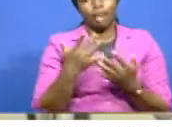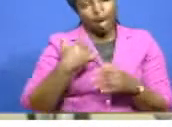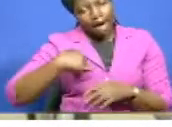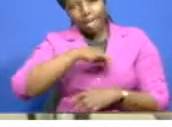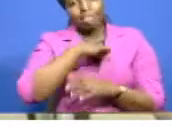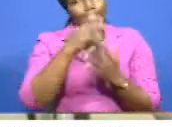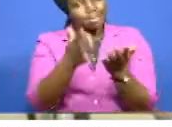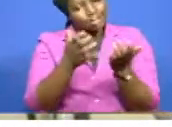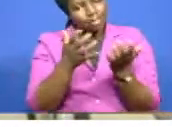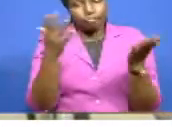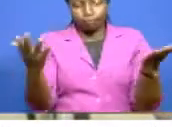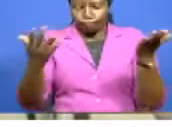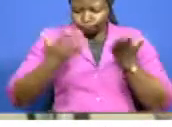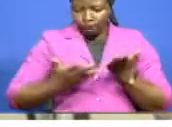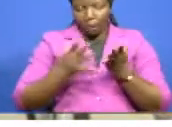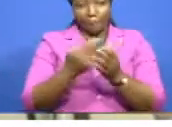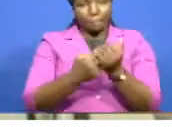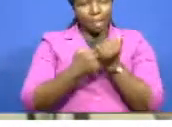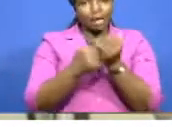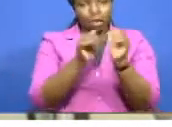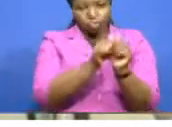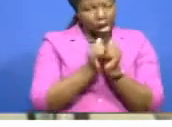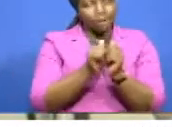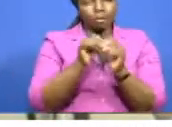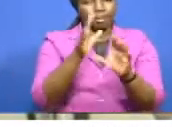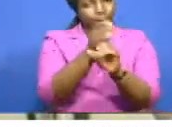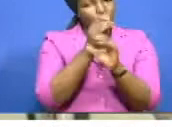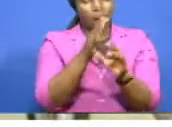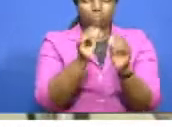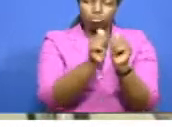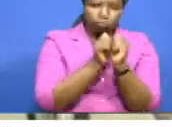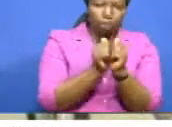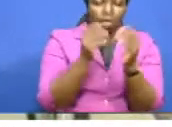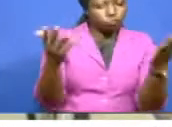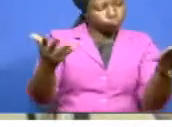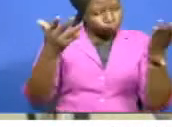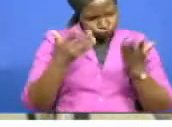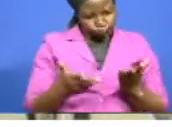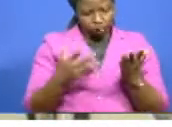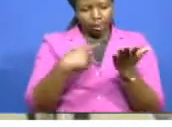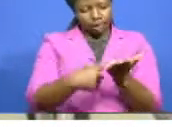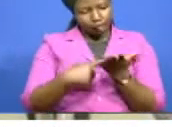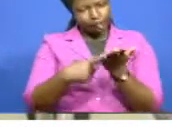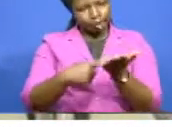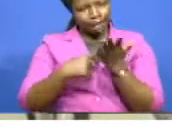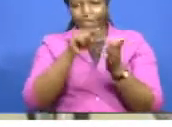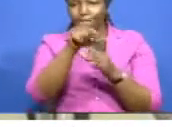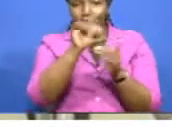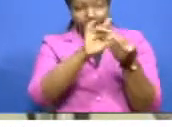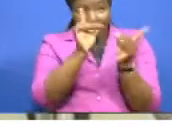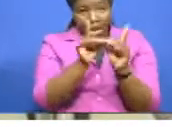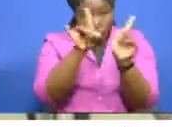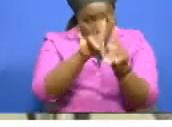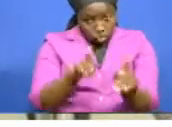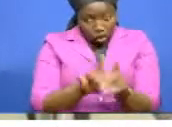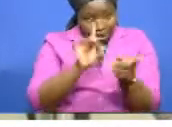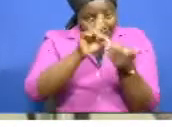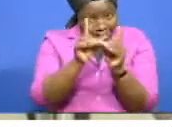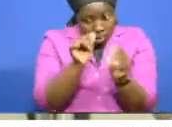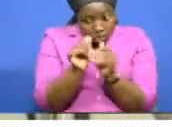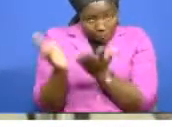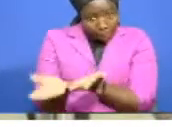bring partners together. We need to bring stakeholders together. We need to discuss this data, and even data that has not been presented